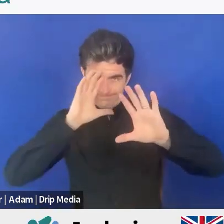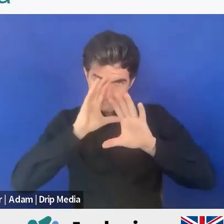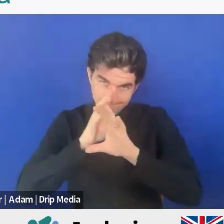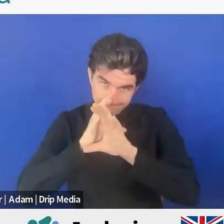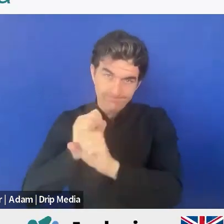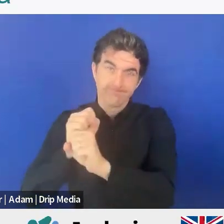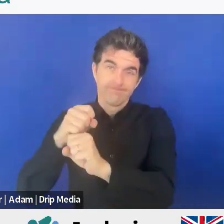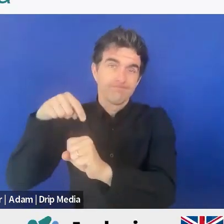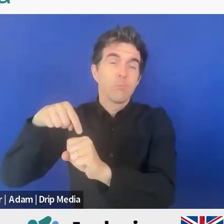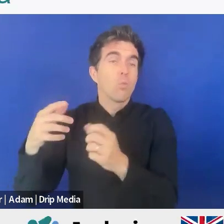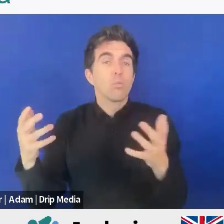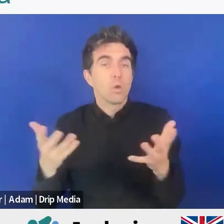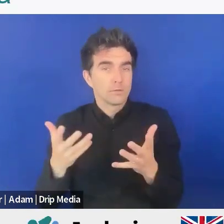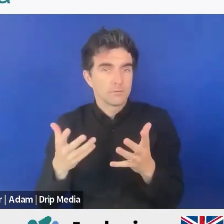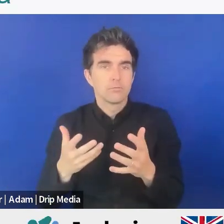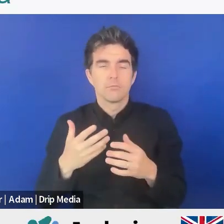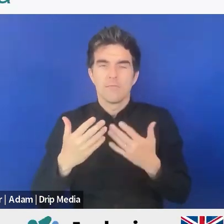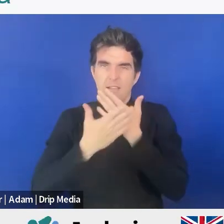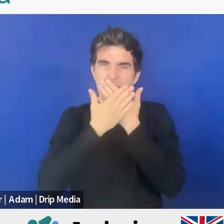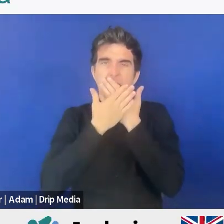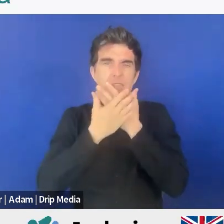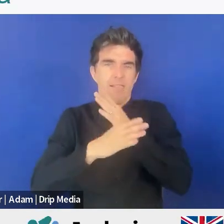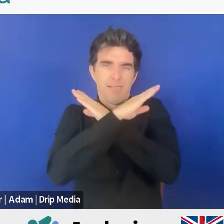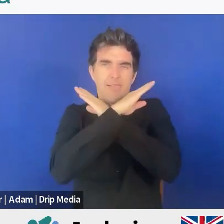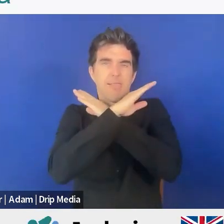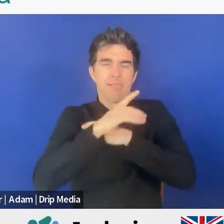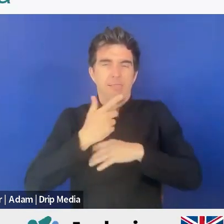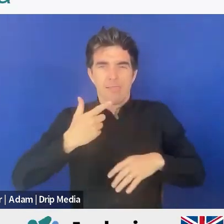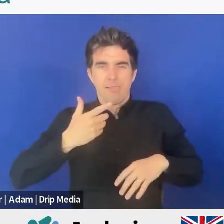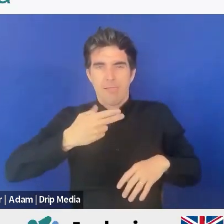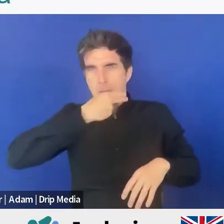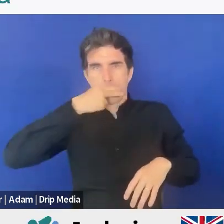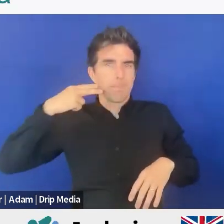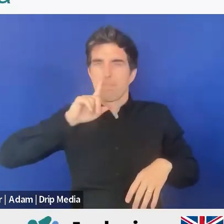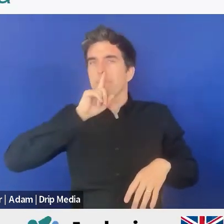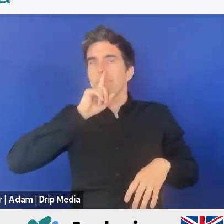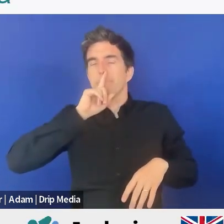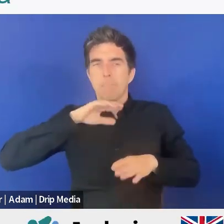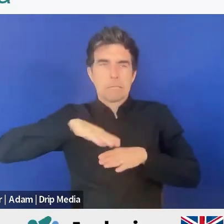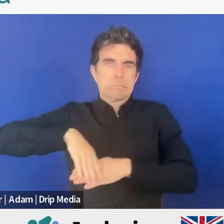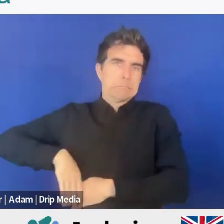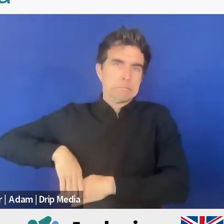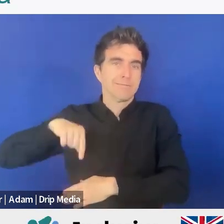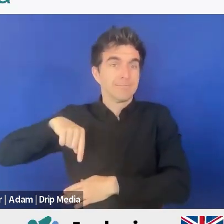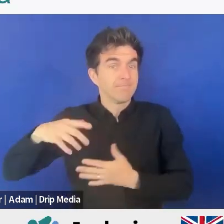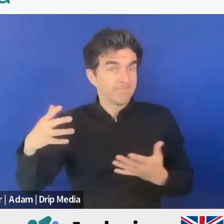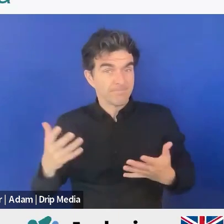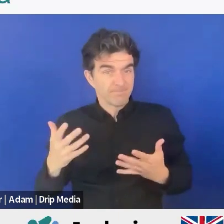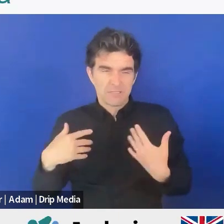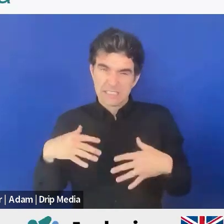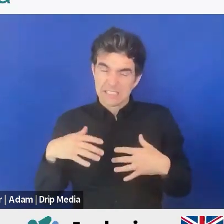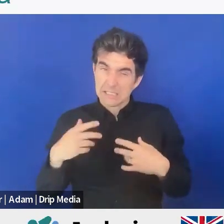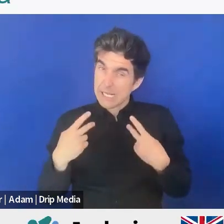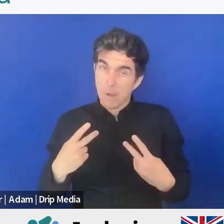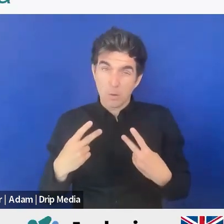strengthening data system, and how OPDs play a crucial role in making the work effective and ethical. In our project,